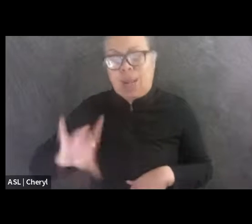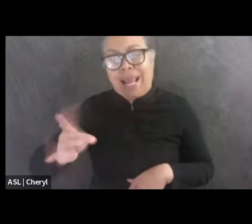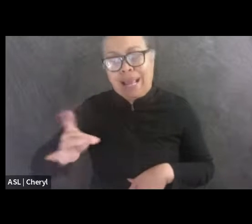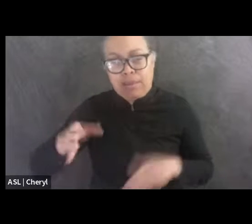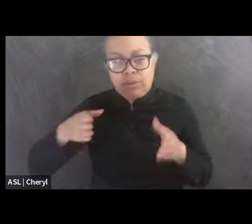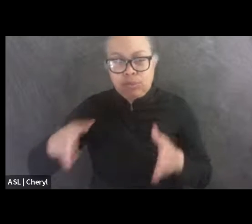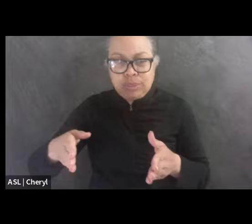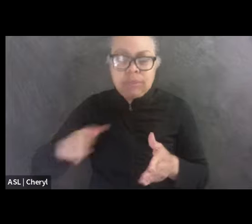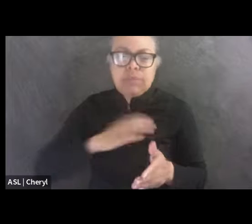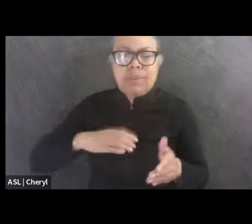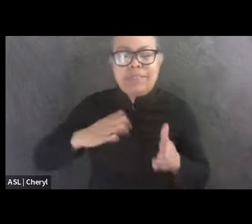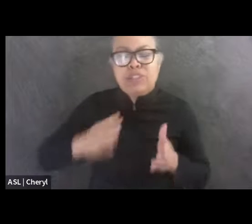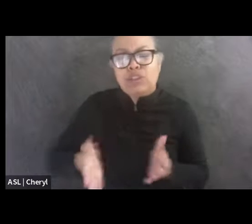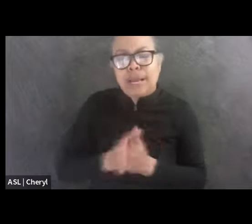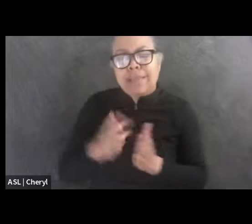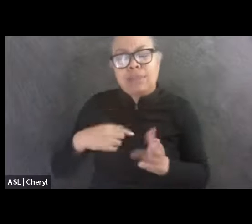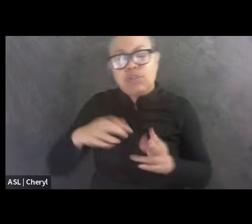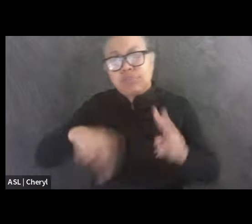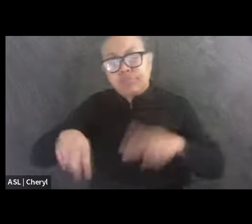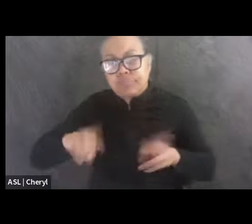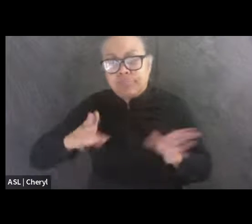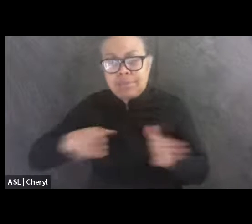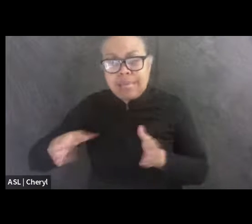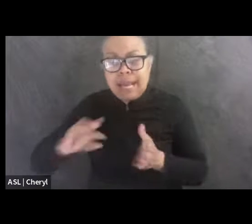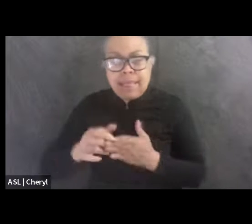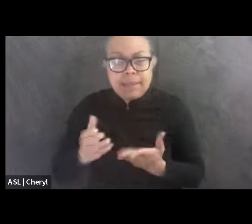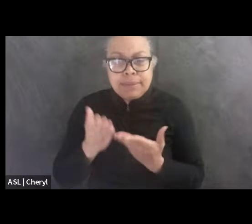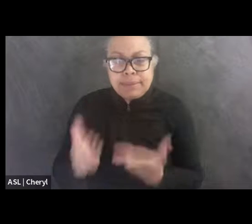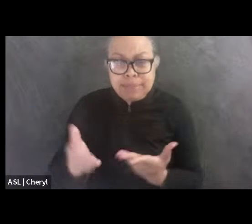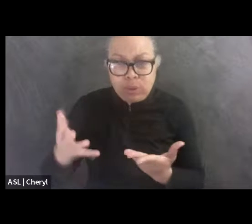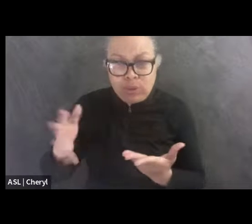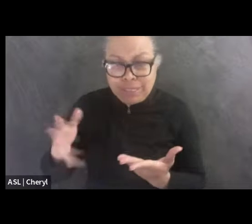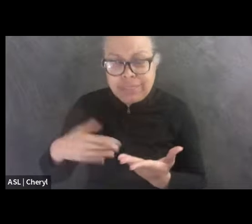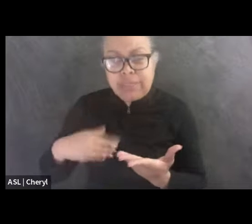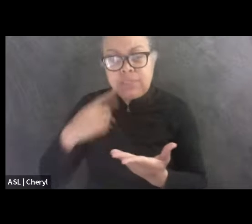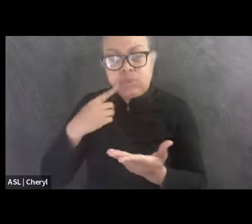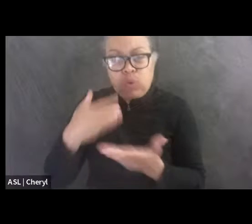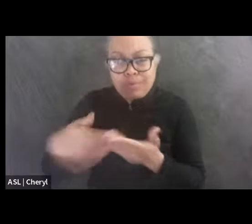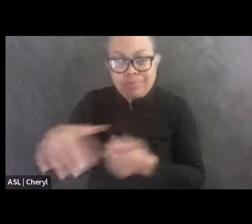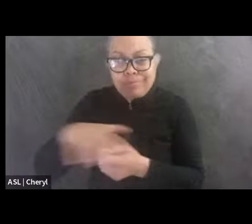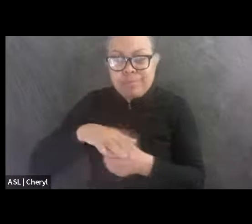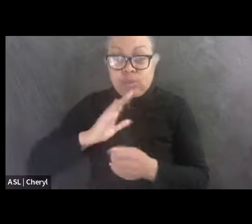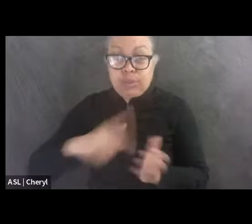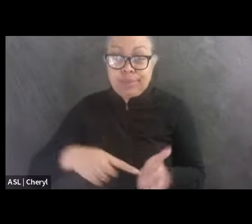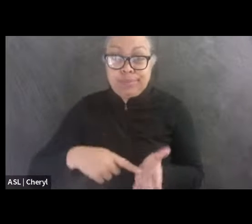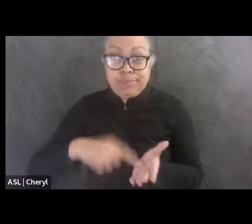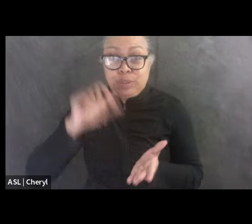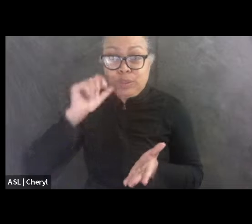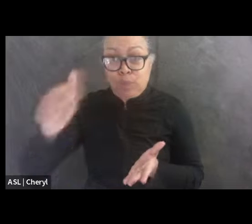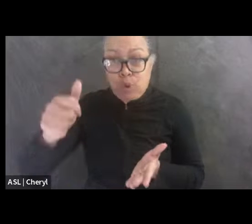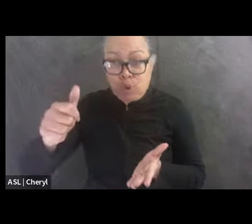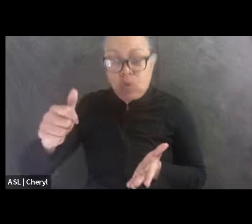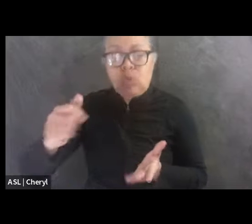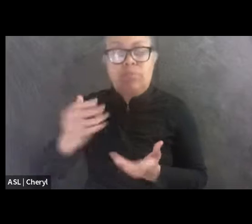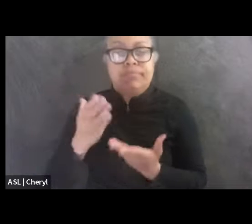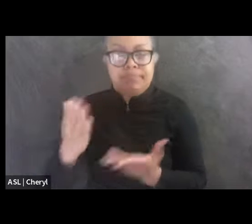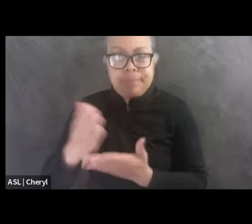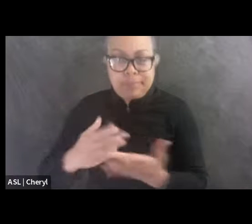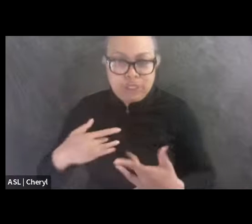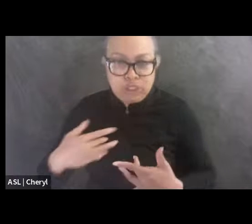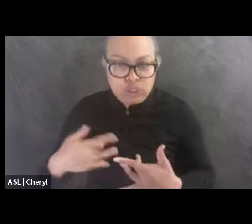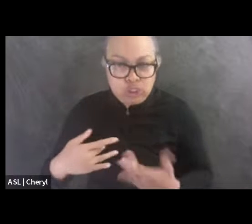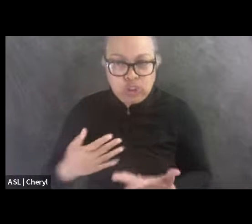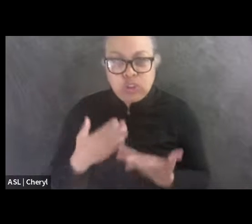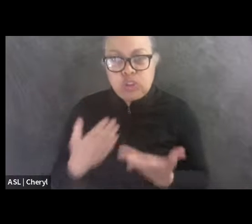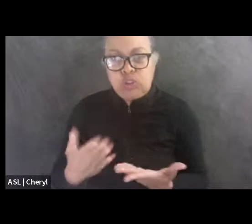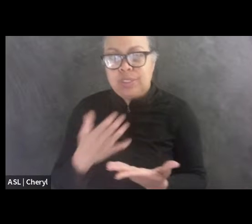take a look at some plans that have been submitted. The neighbor has a deadline of tomorrow to submit any concerns. And the fourth and